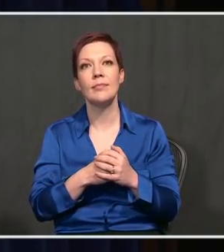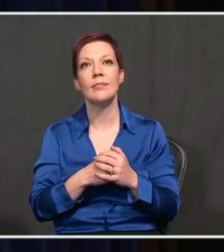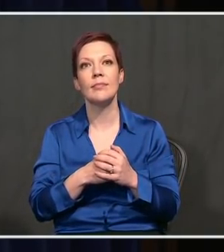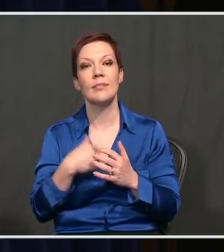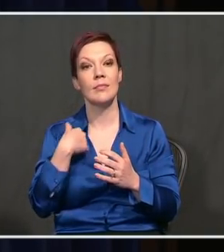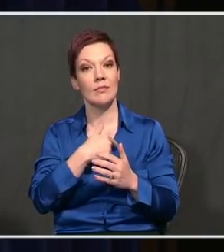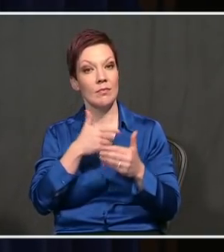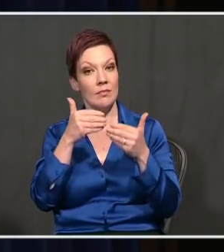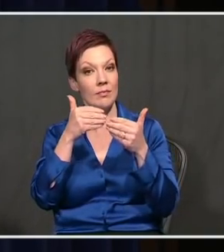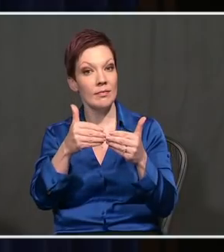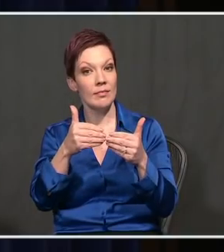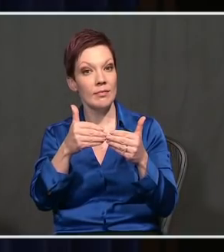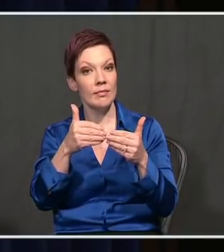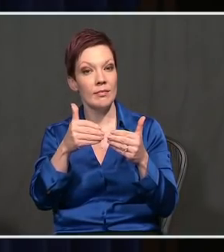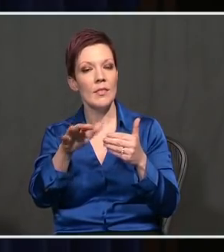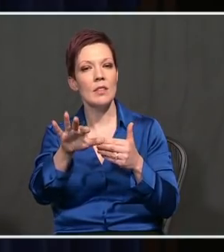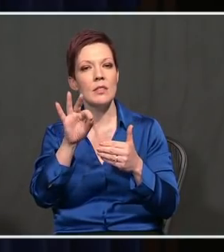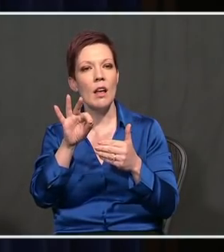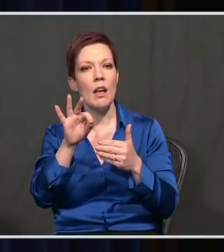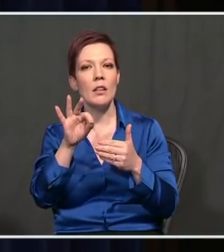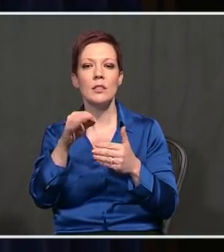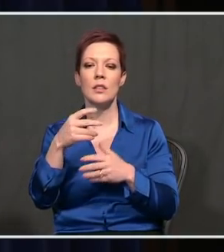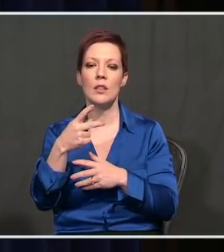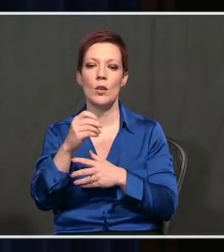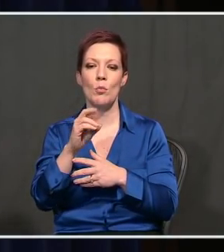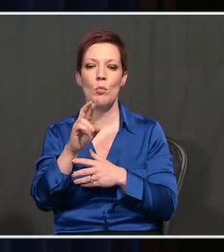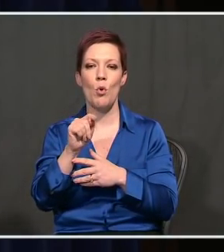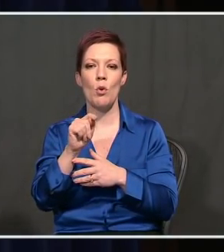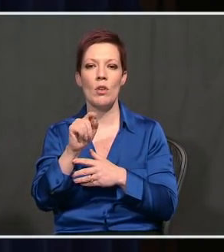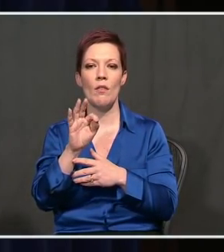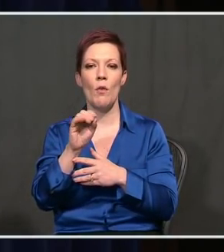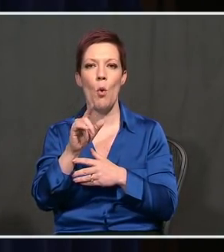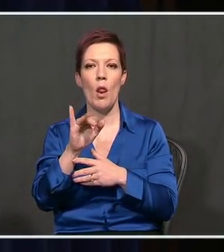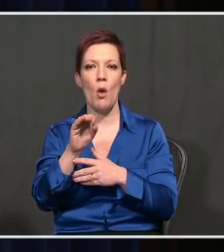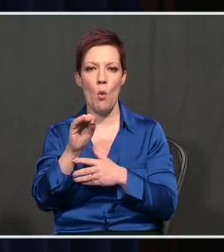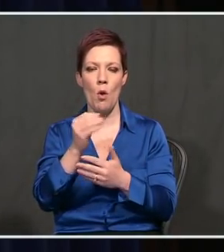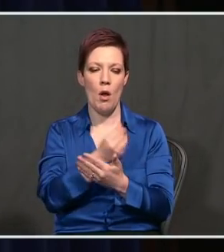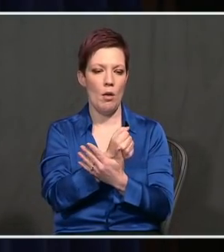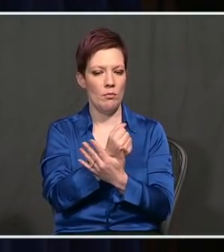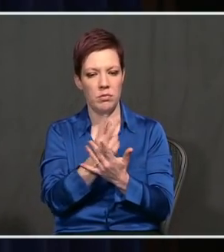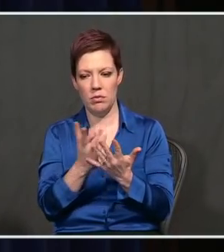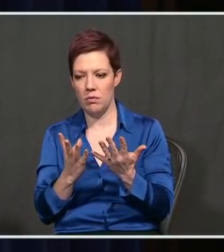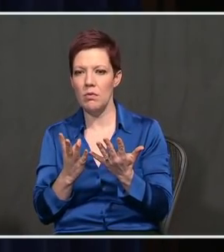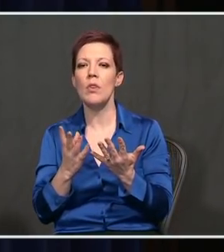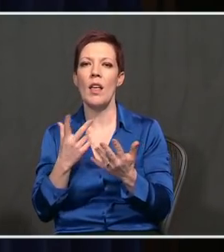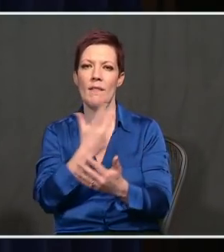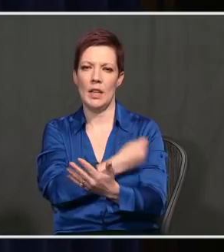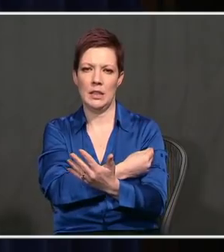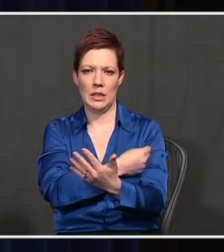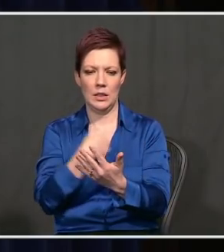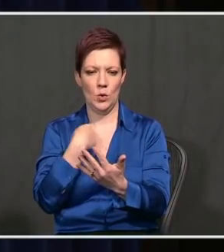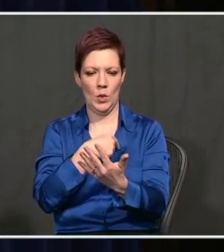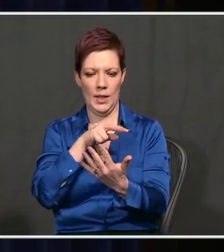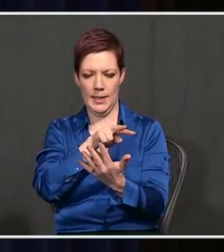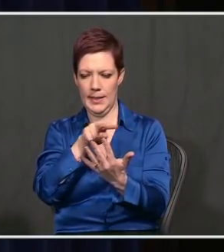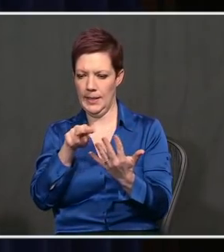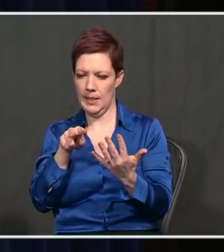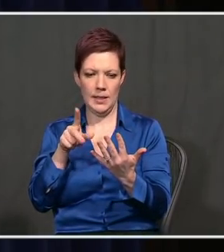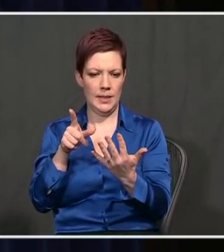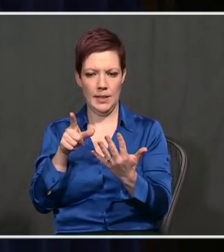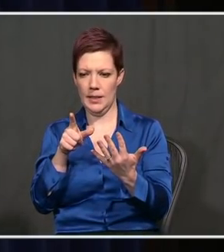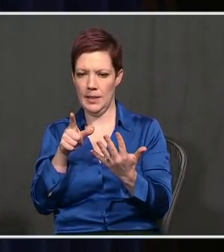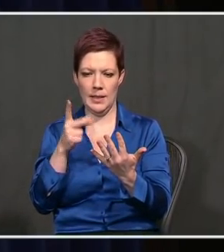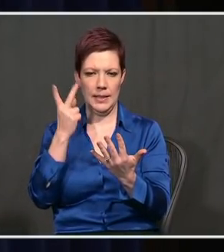select a portfolio of vaccines rather than bet on only one or two. And let's drive